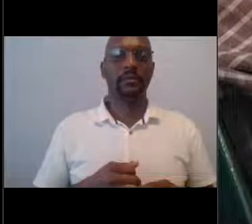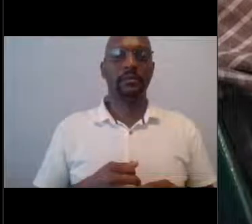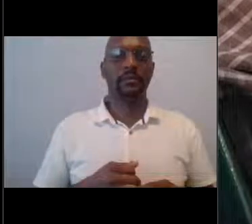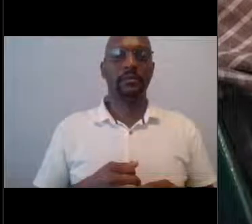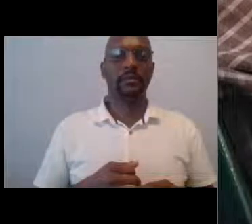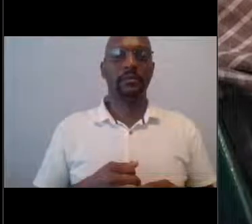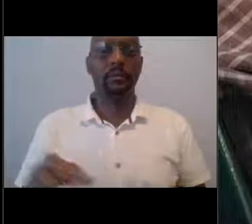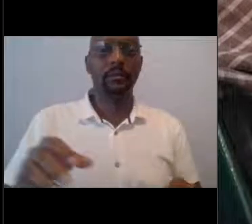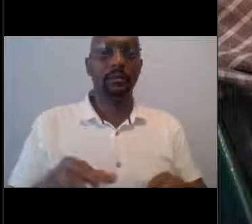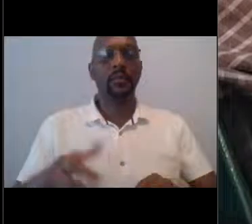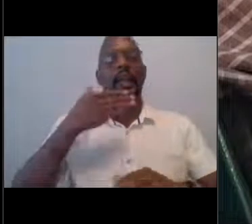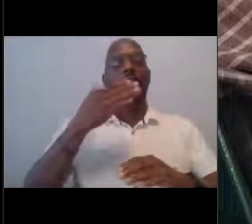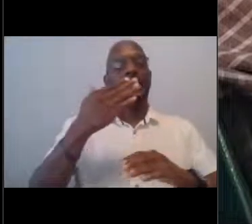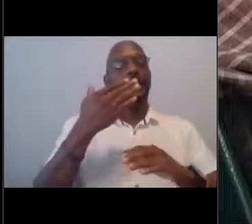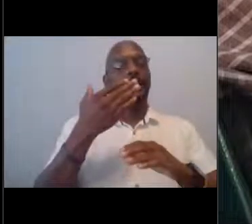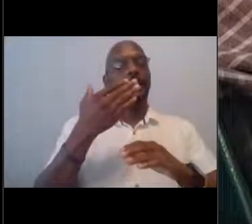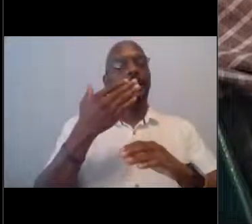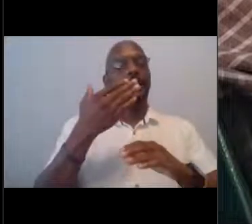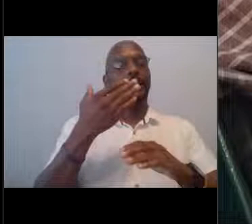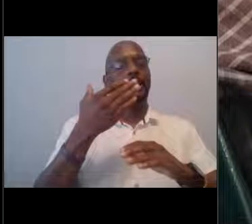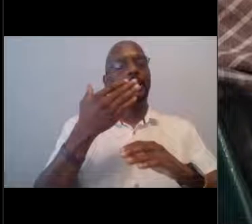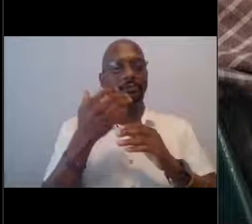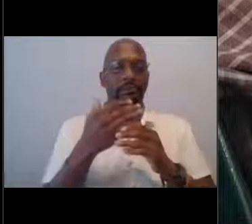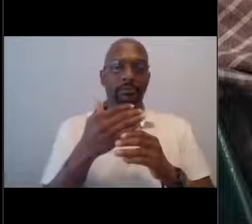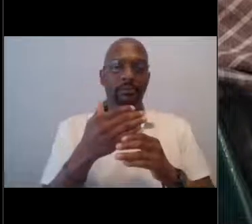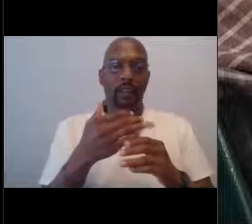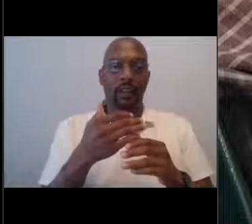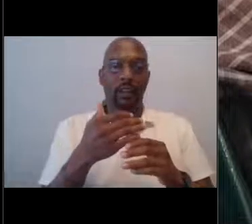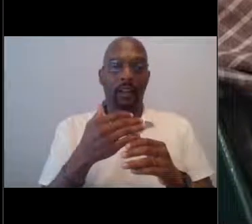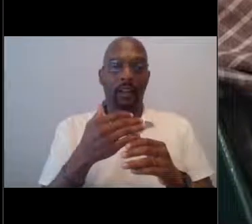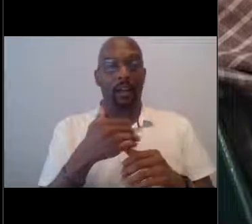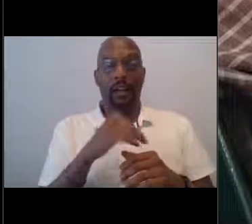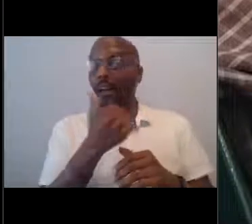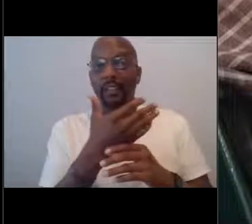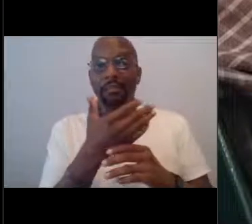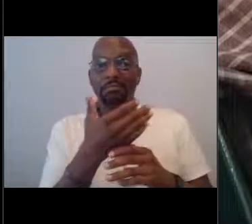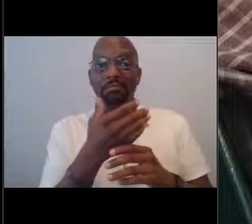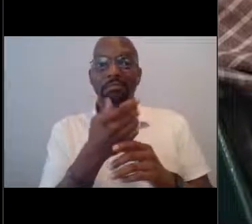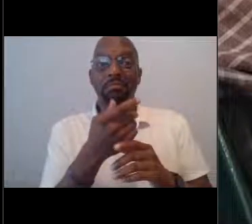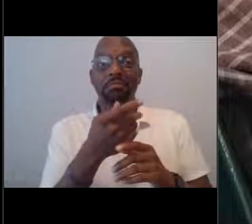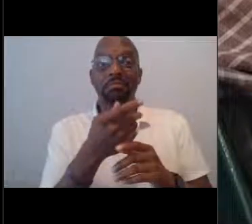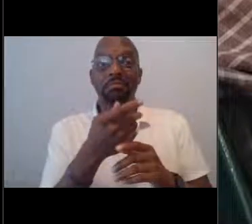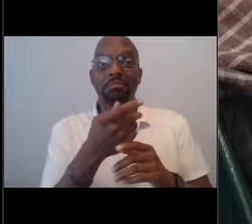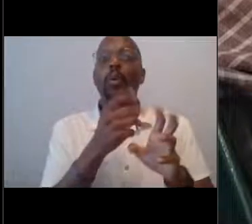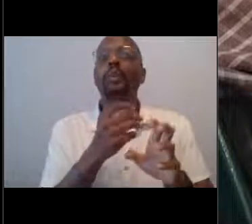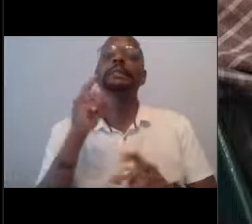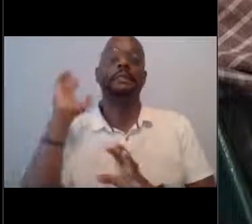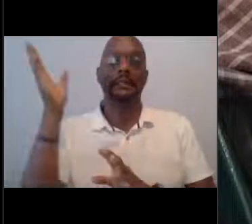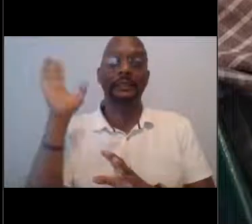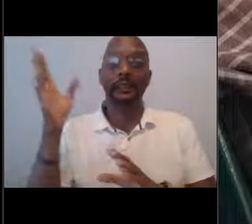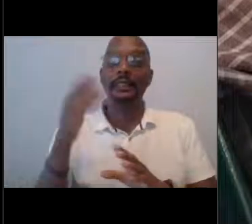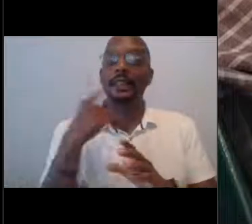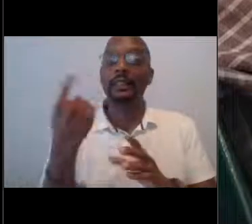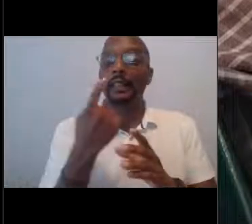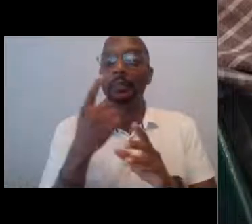So thank you all. Do we have any other commissioners that would like to make a statement? Yes. I do.